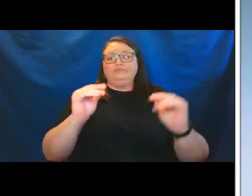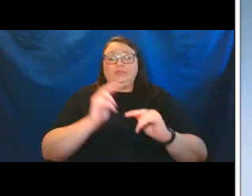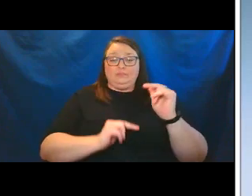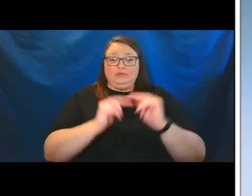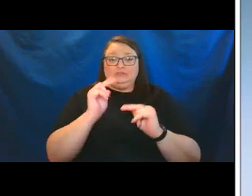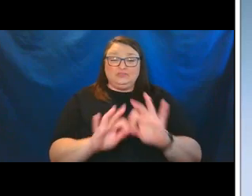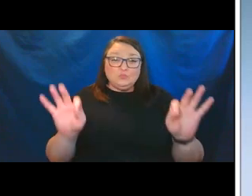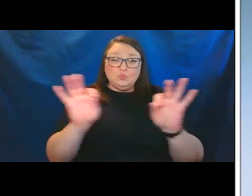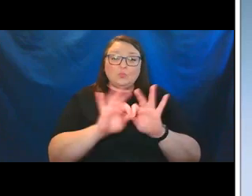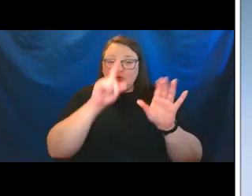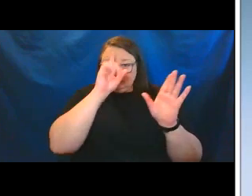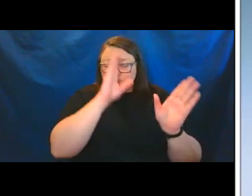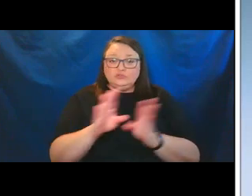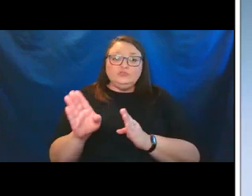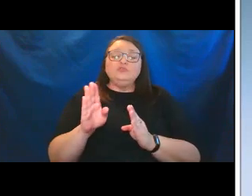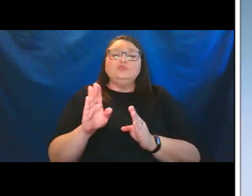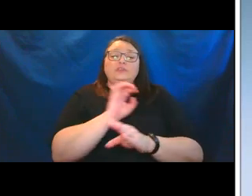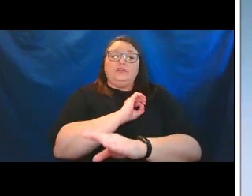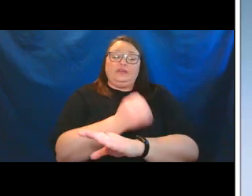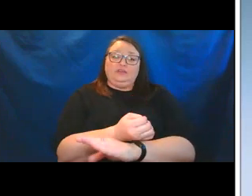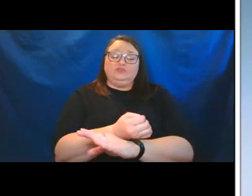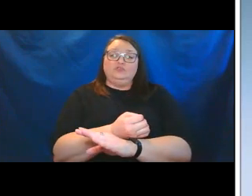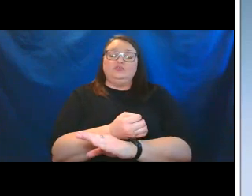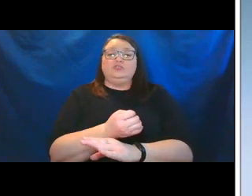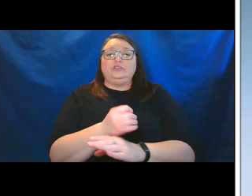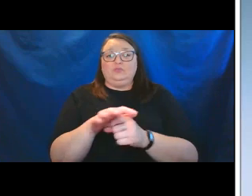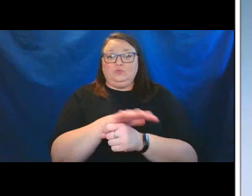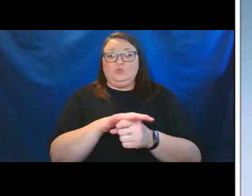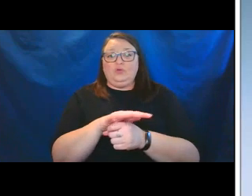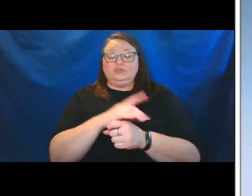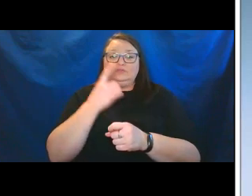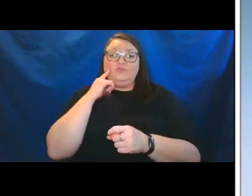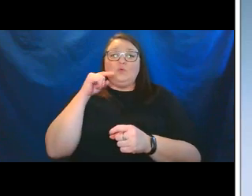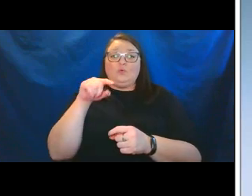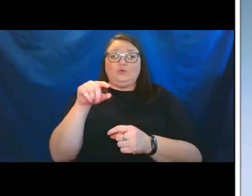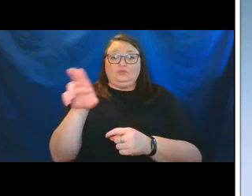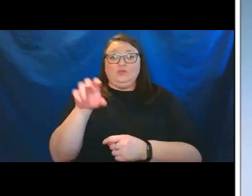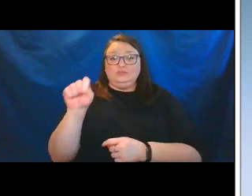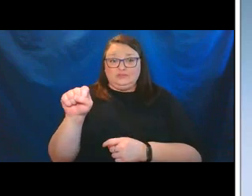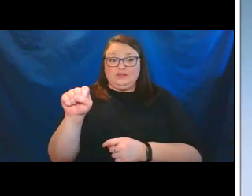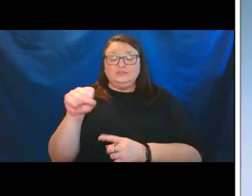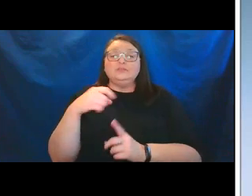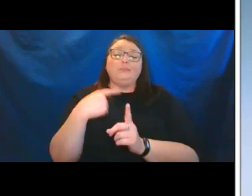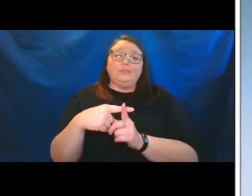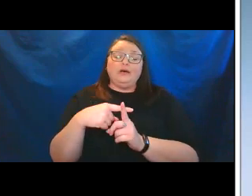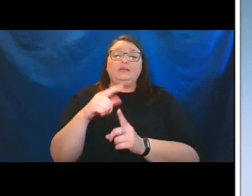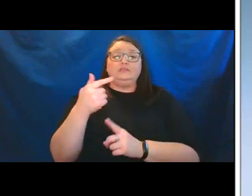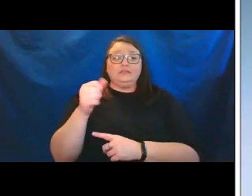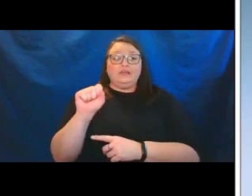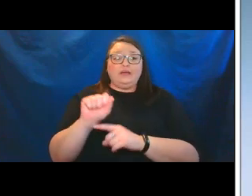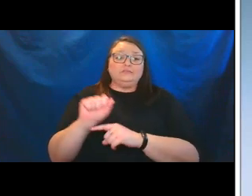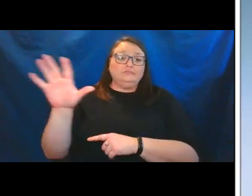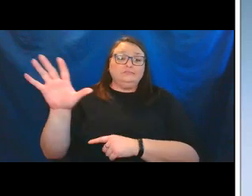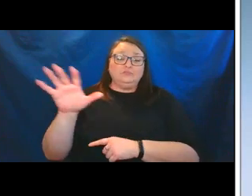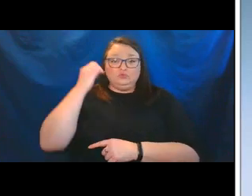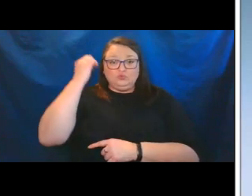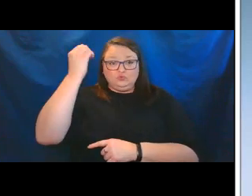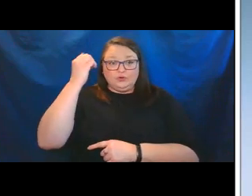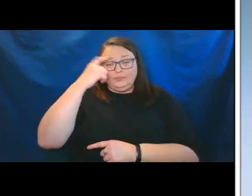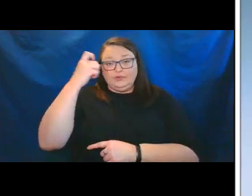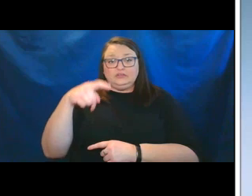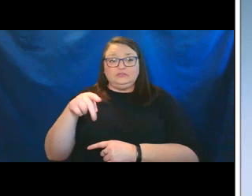important strategic energy location for the country and sending gas to Europe because of Putin cutting off Europe